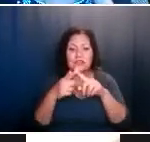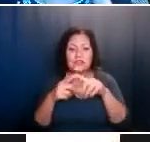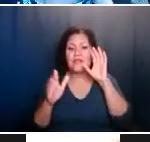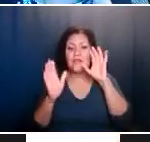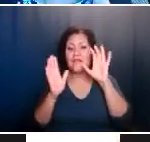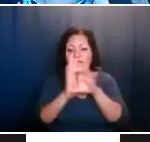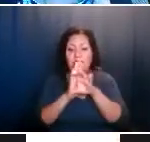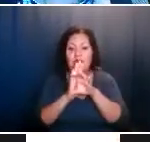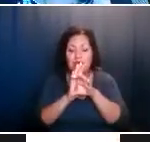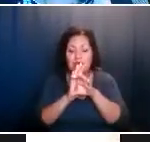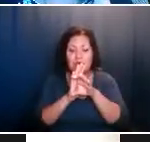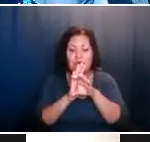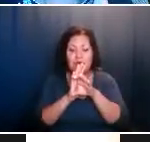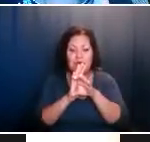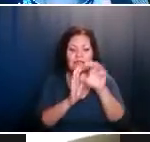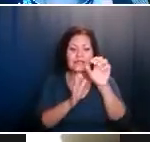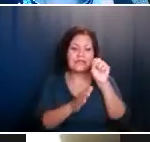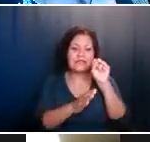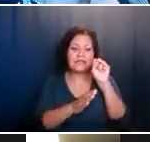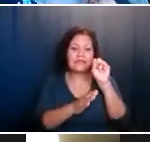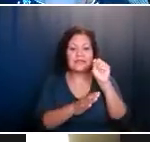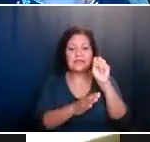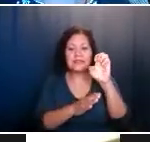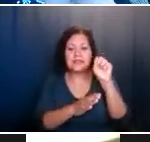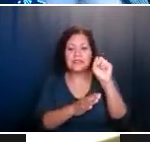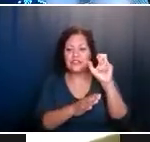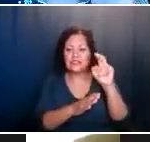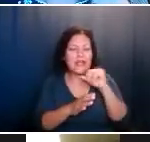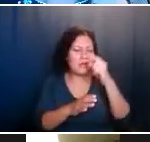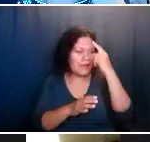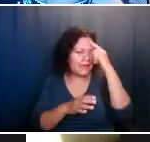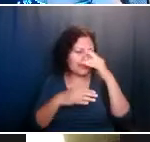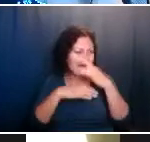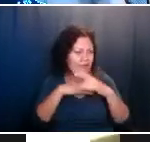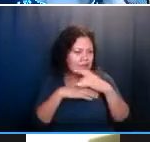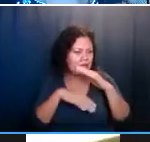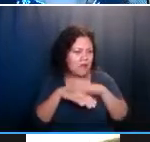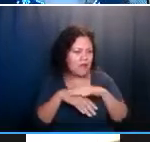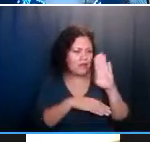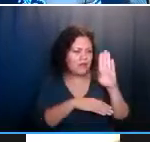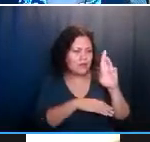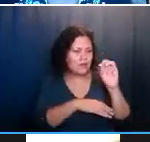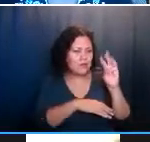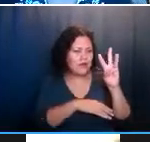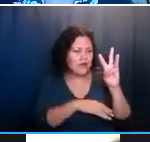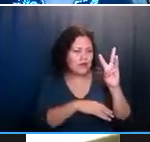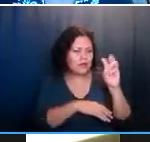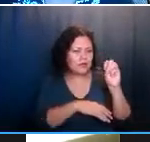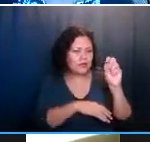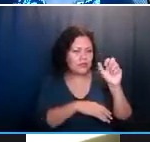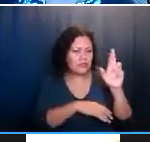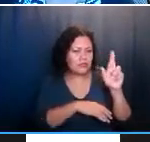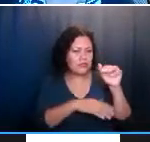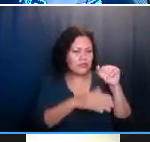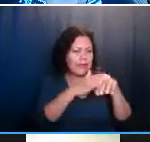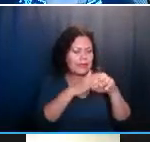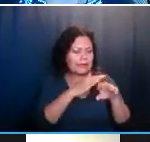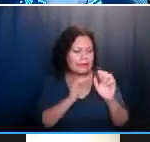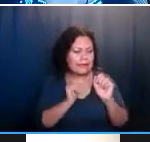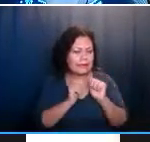which I do not believe is available on the browser access.